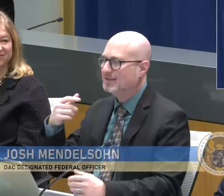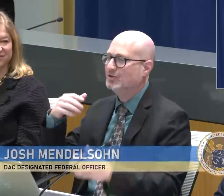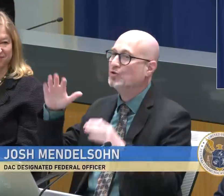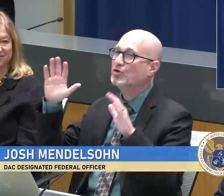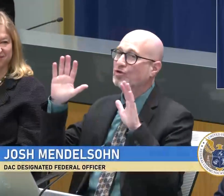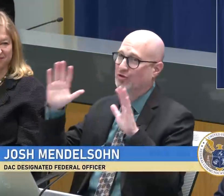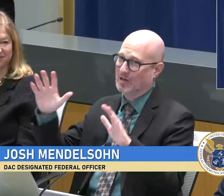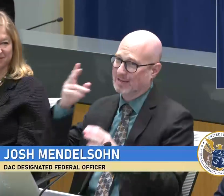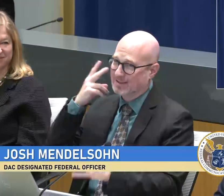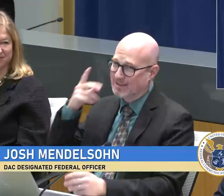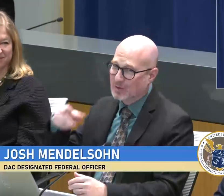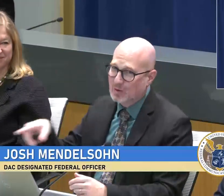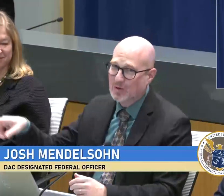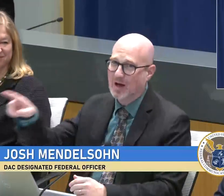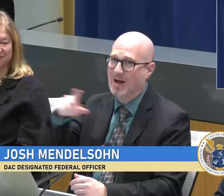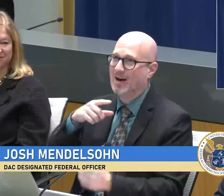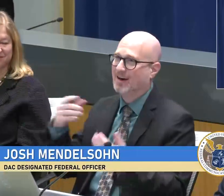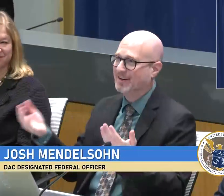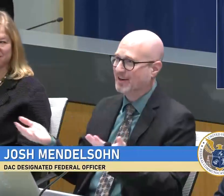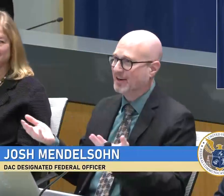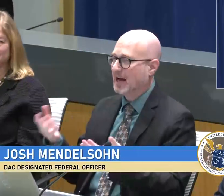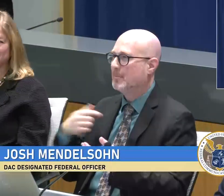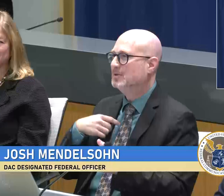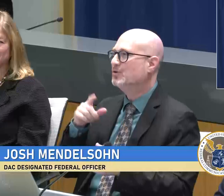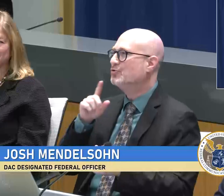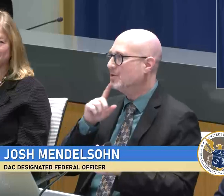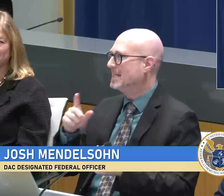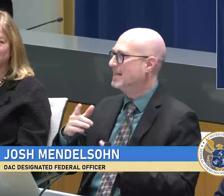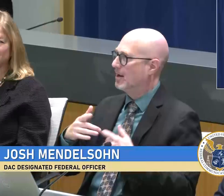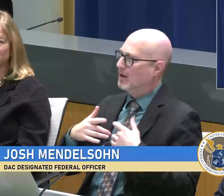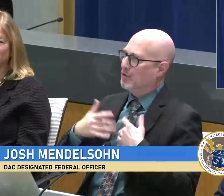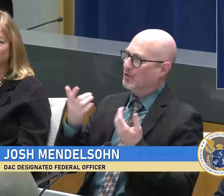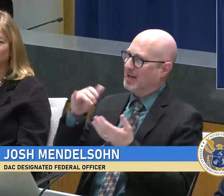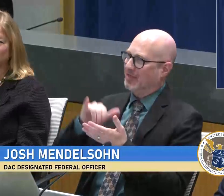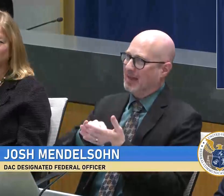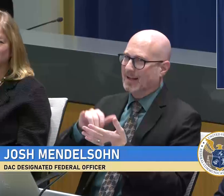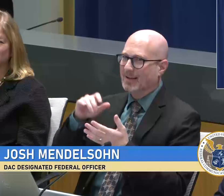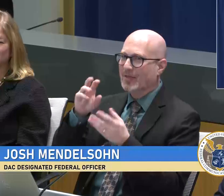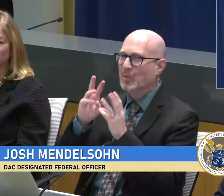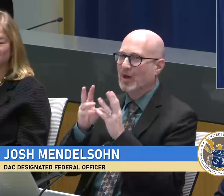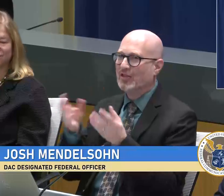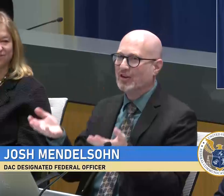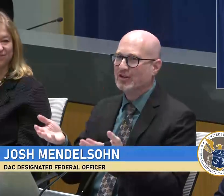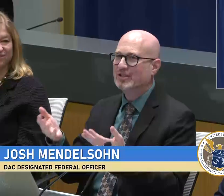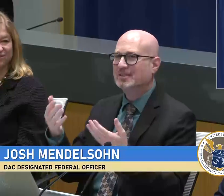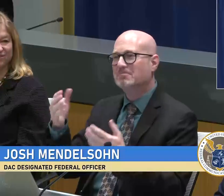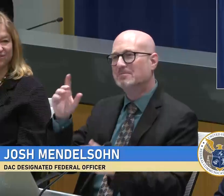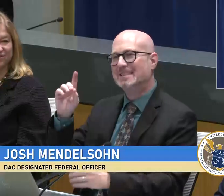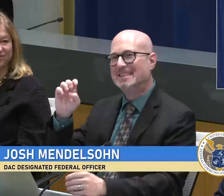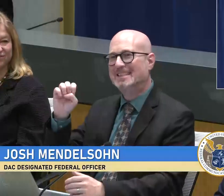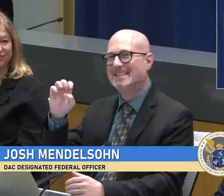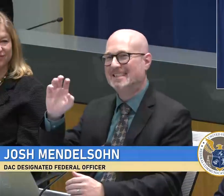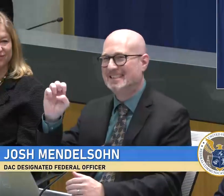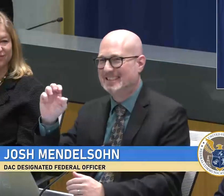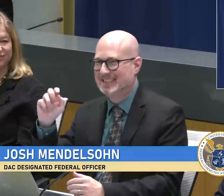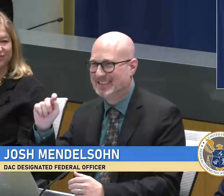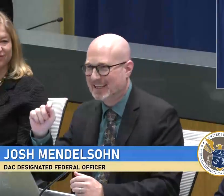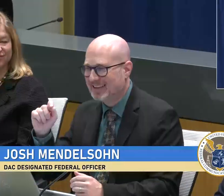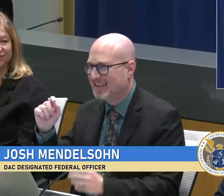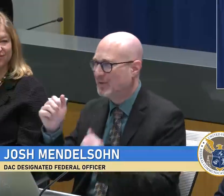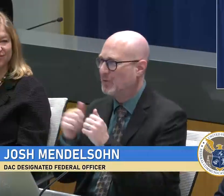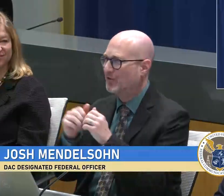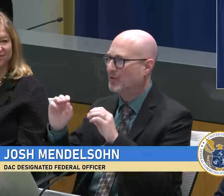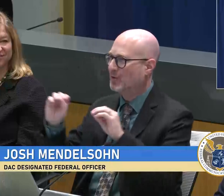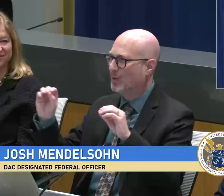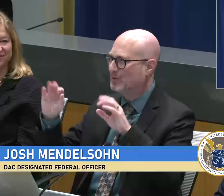the DAC. It's great to see all of you here, and I'm thrilled that the weather here is,